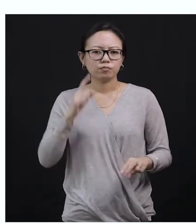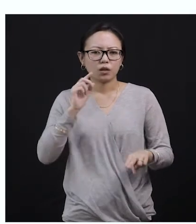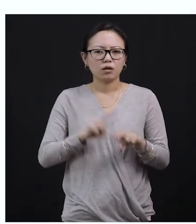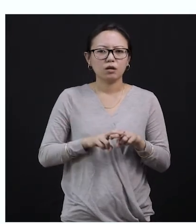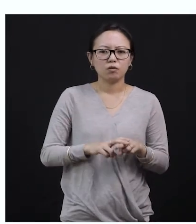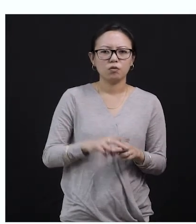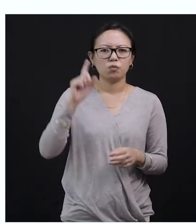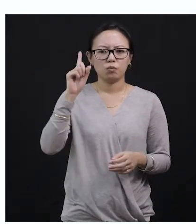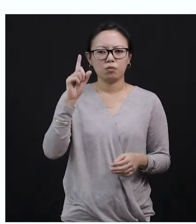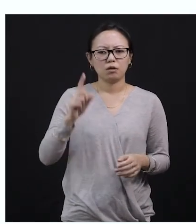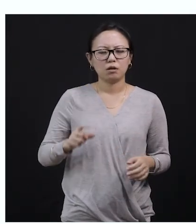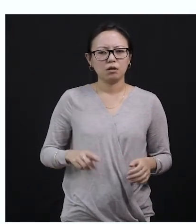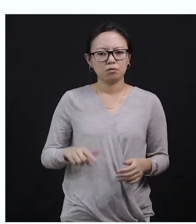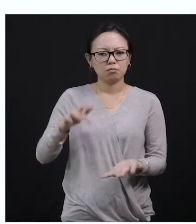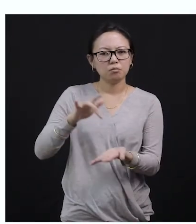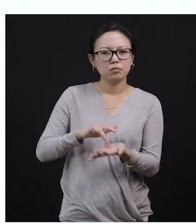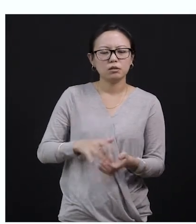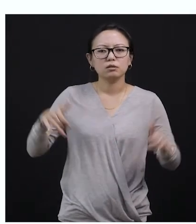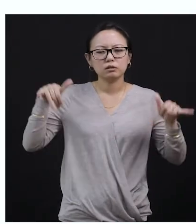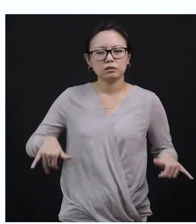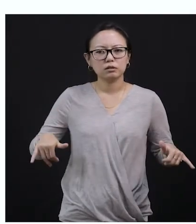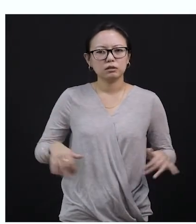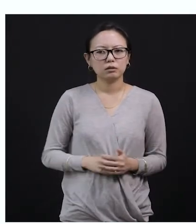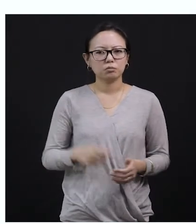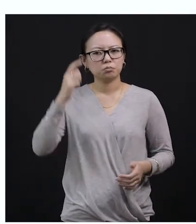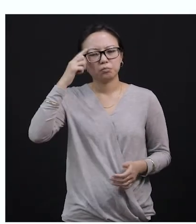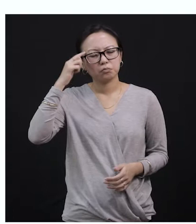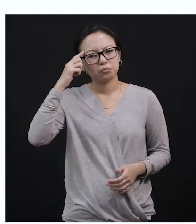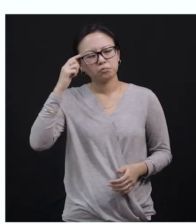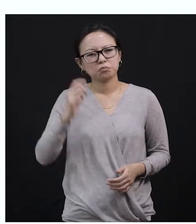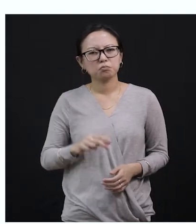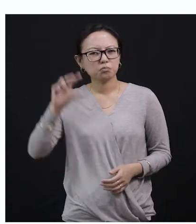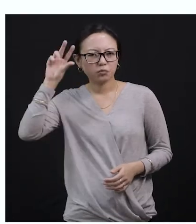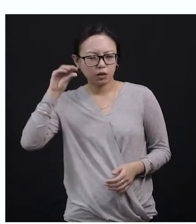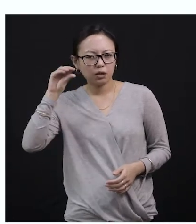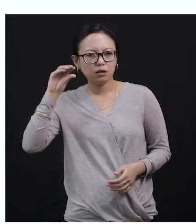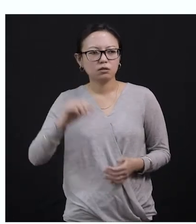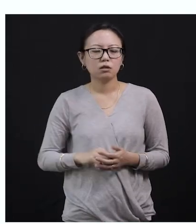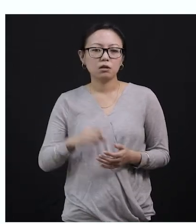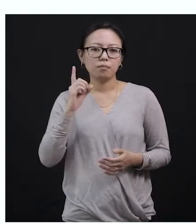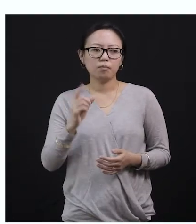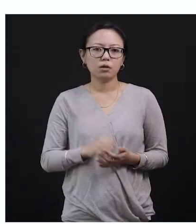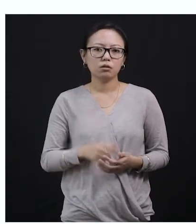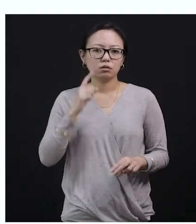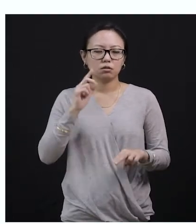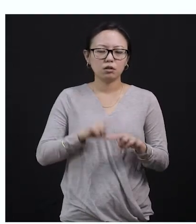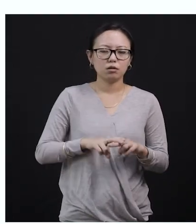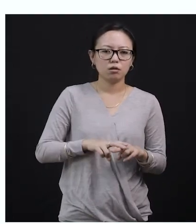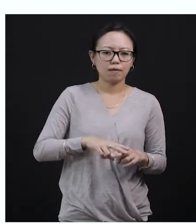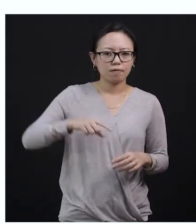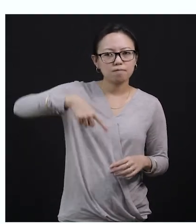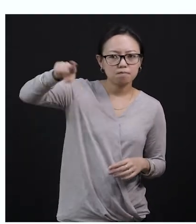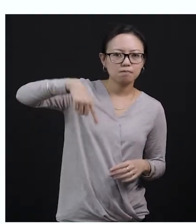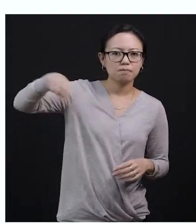were able to gain more knowledge, and this helped them to be more aware, especially when the other kingdoms